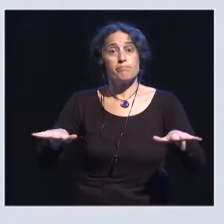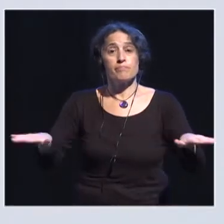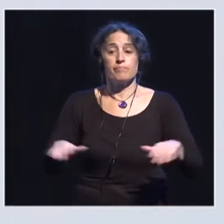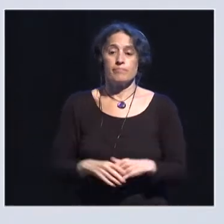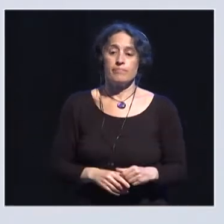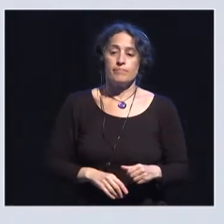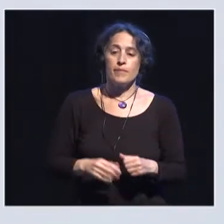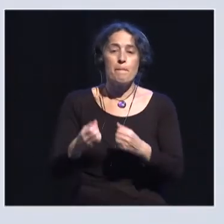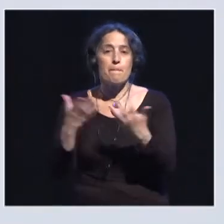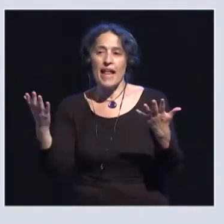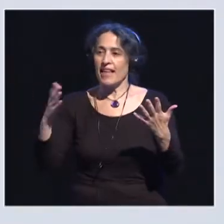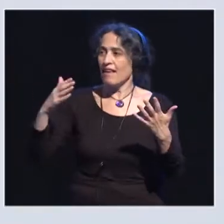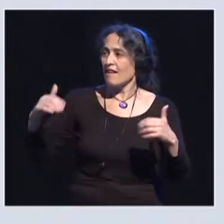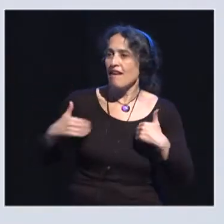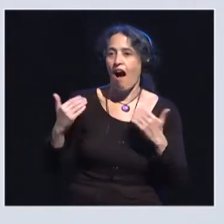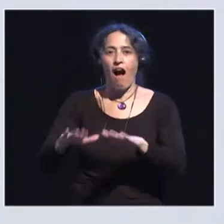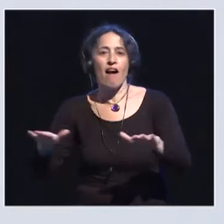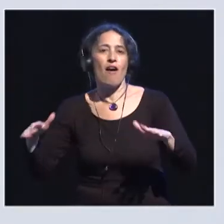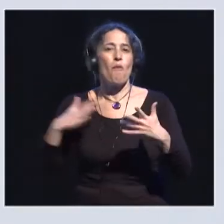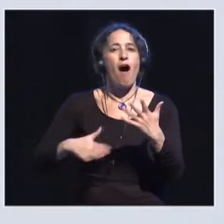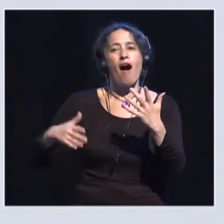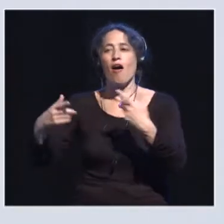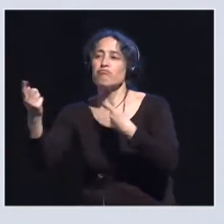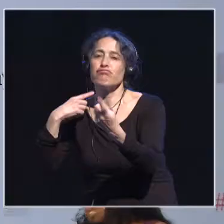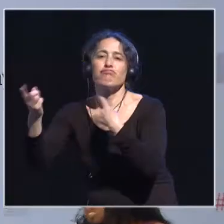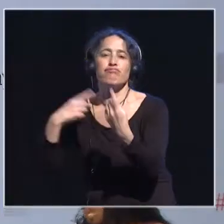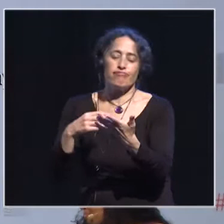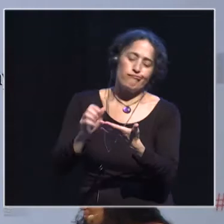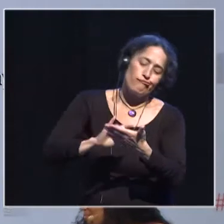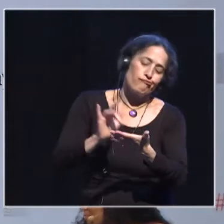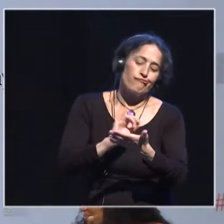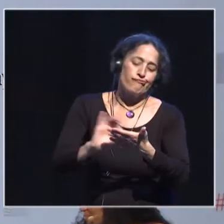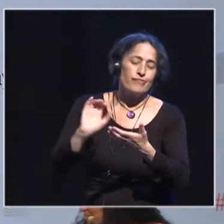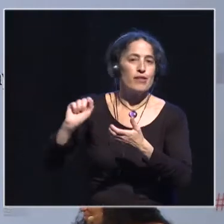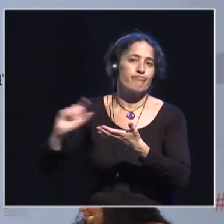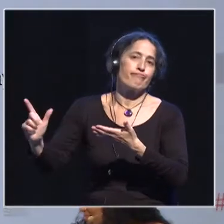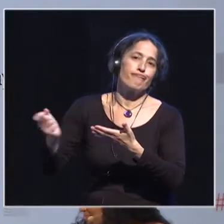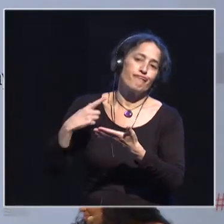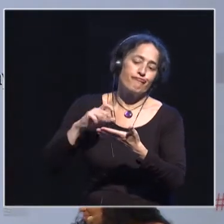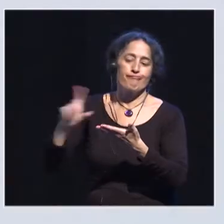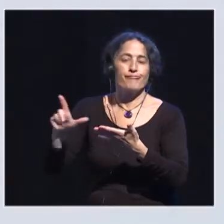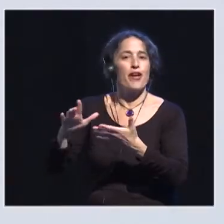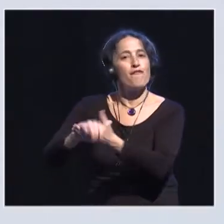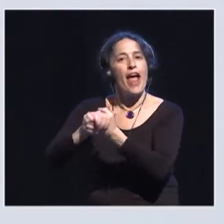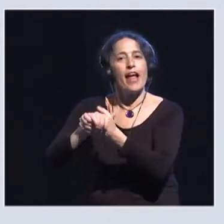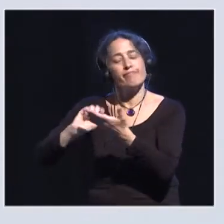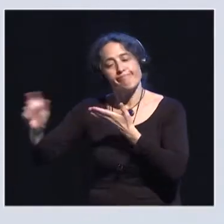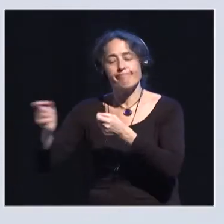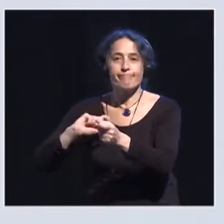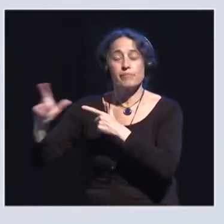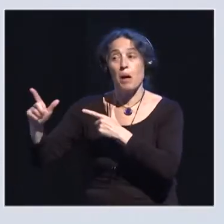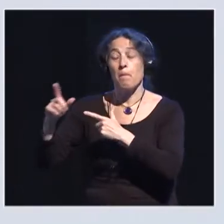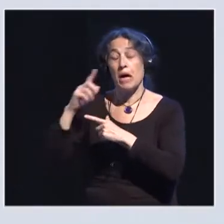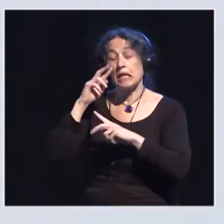want to, you know, talk with your friends and just have fun. But no, if you look at the startups in Nigeria, a lot of them now